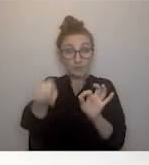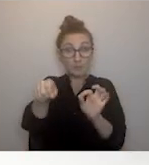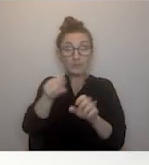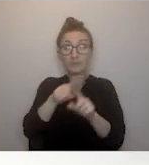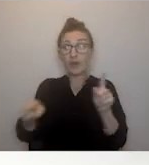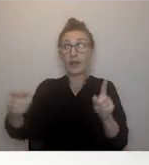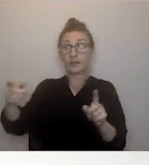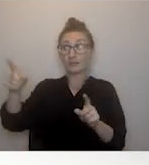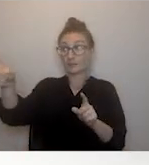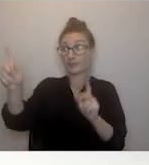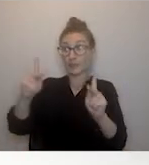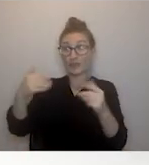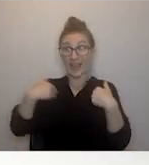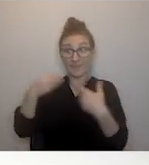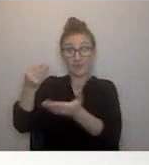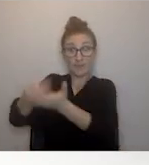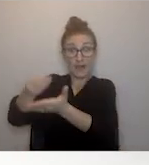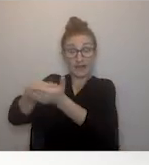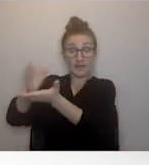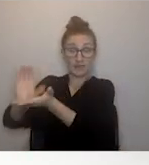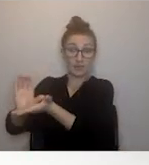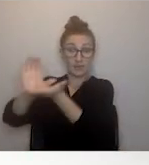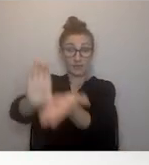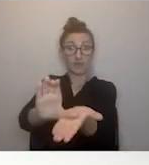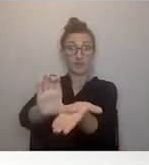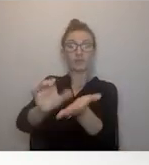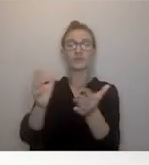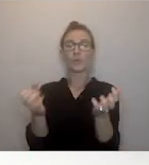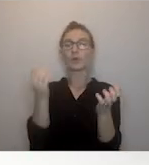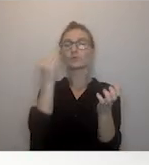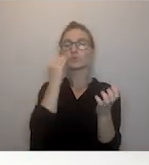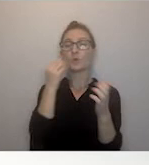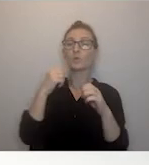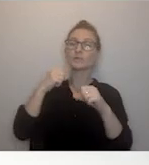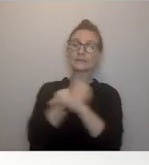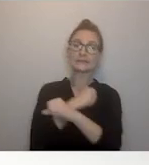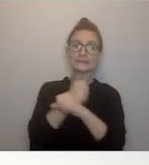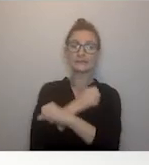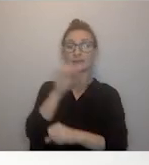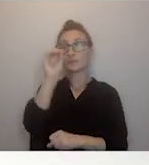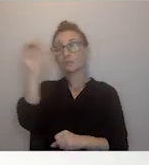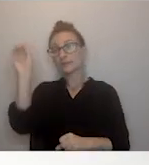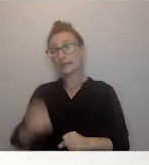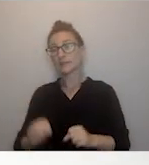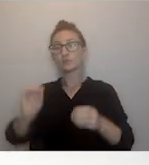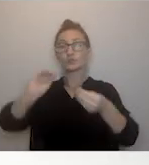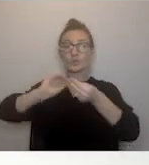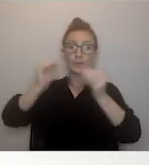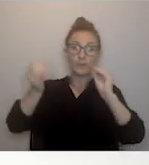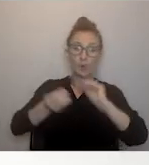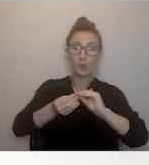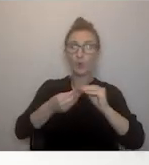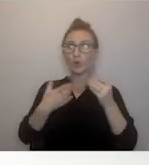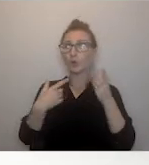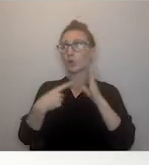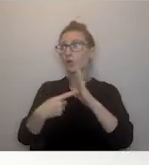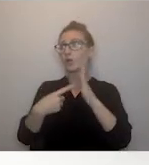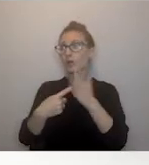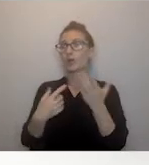is great, but funders want to know these, the hard quantitative, what percentage of students